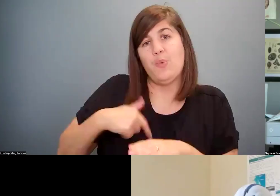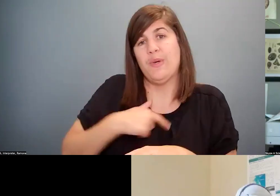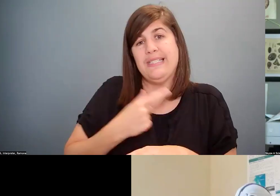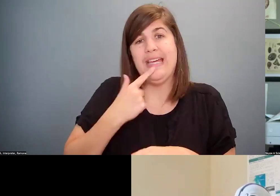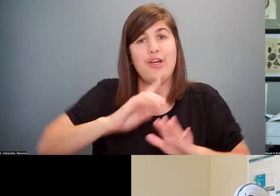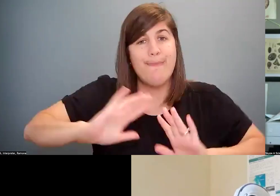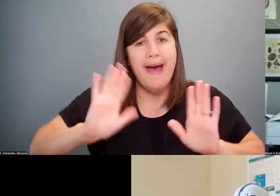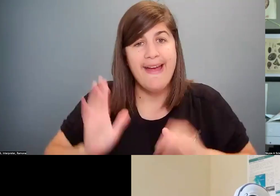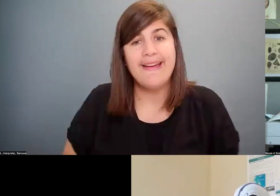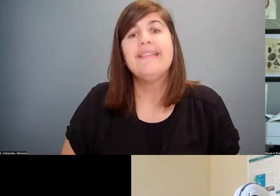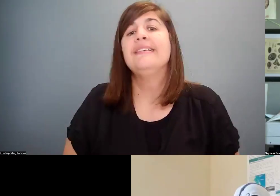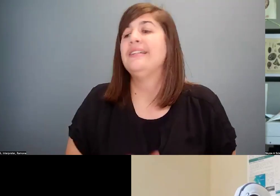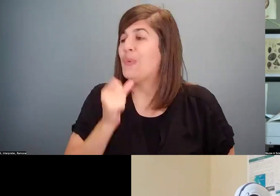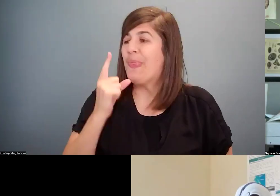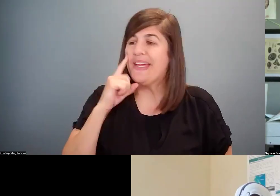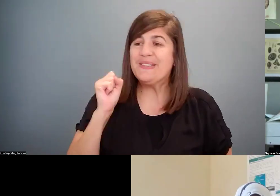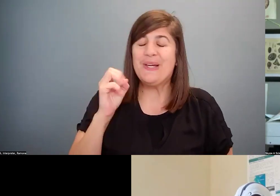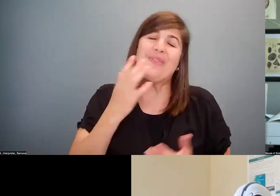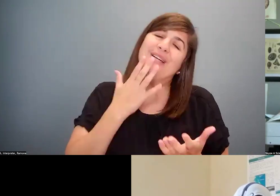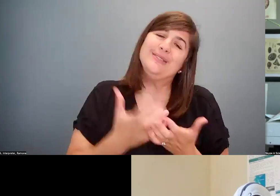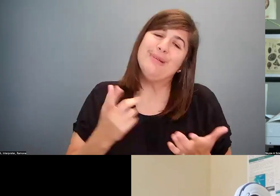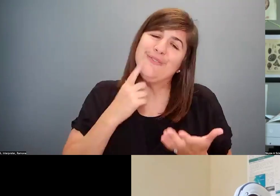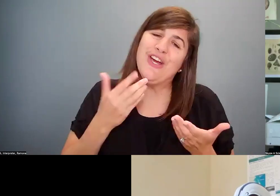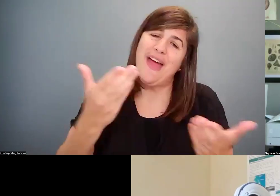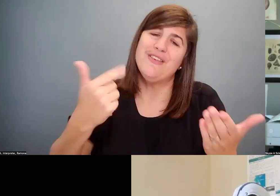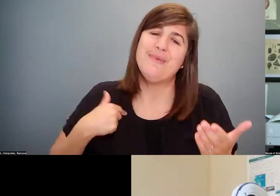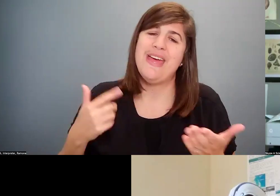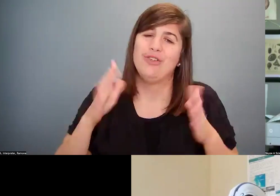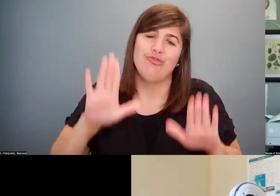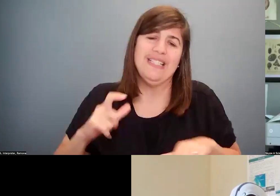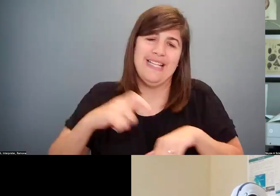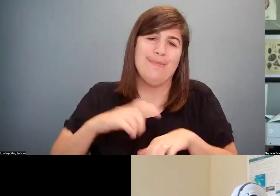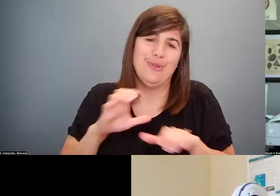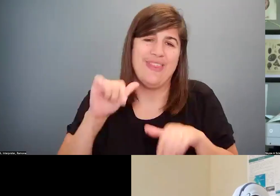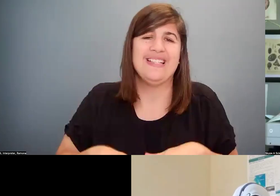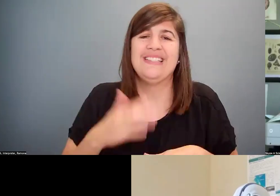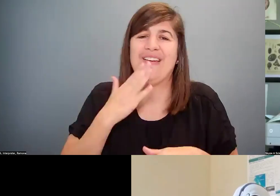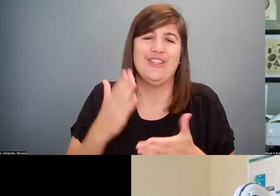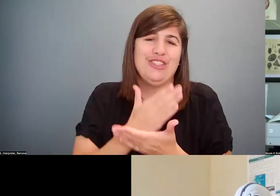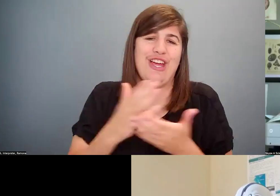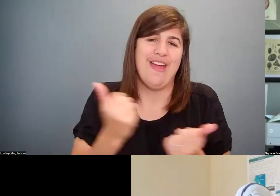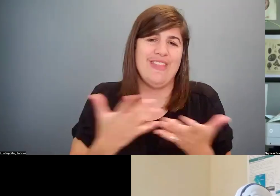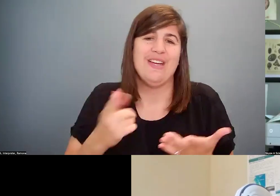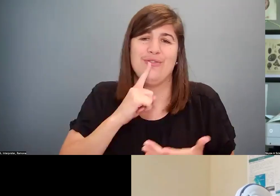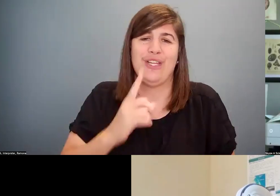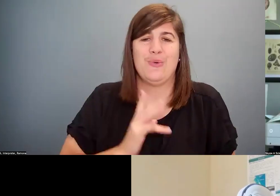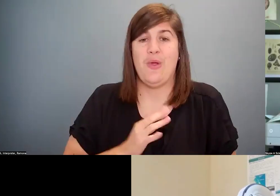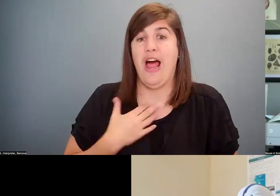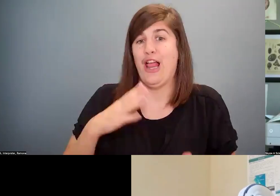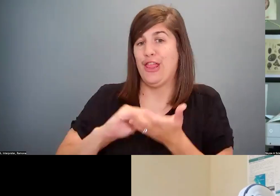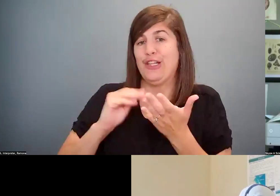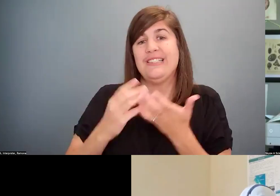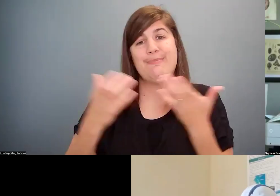I don't think so, All but right. thank you so much for having me. I really had a great time doing this. Yeah, thank you for sharing everything with us. This was really, really cool. I learned a bunch of stuff